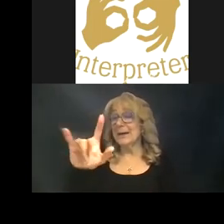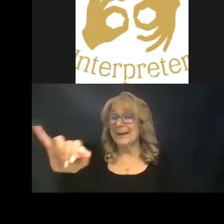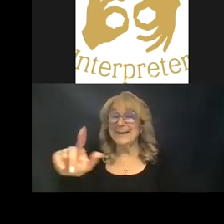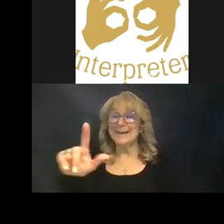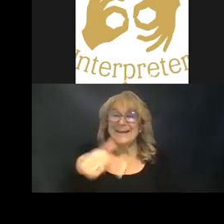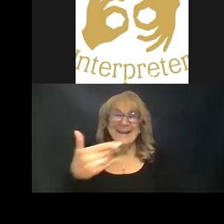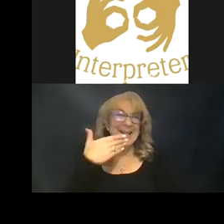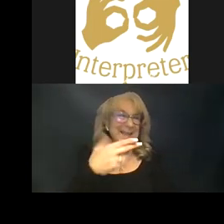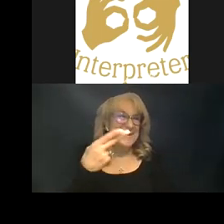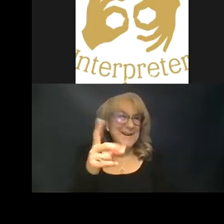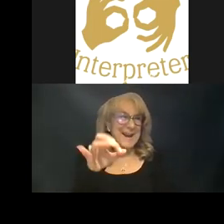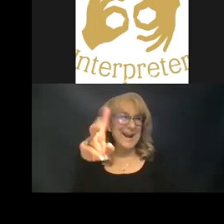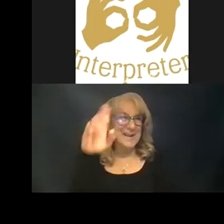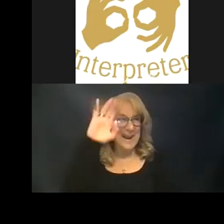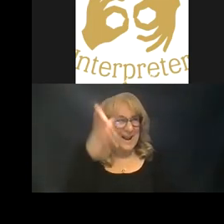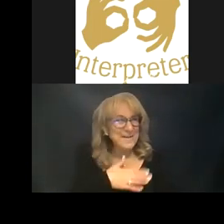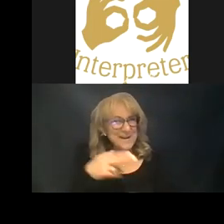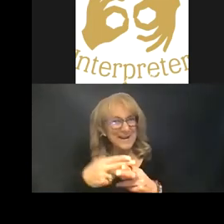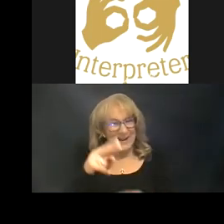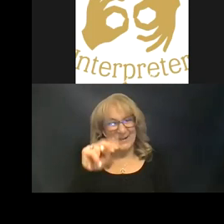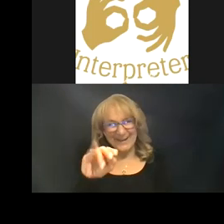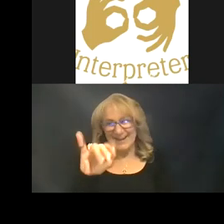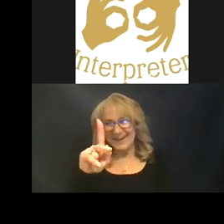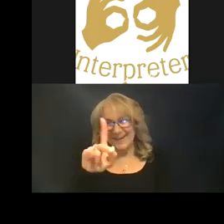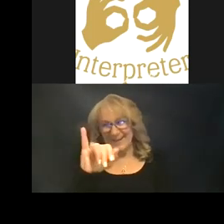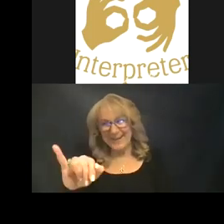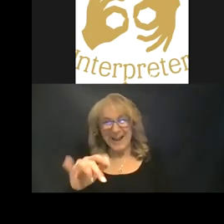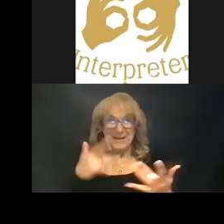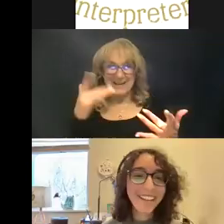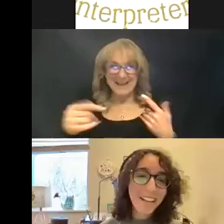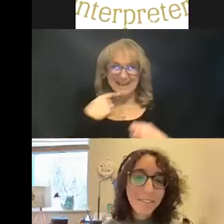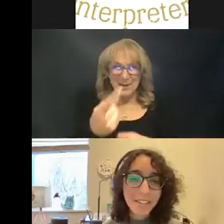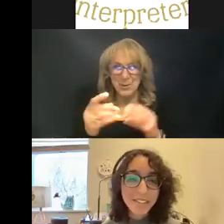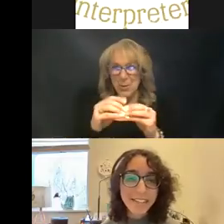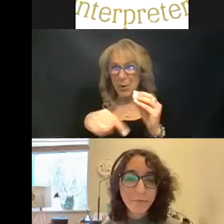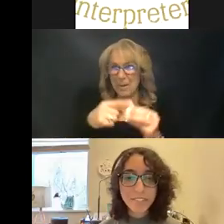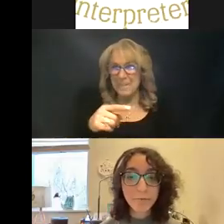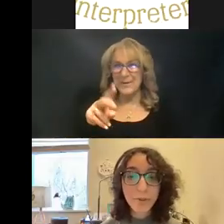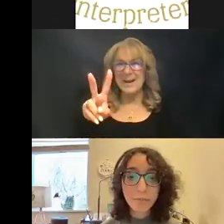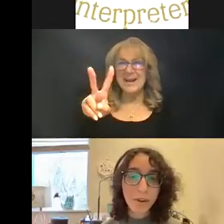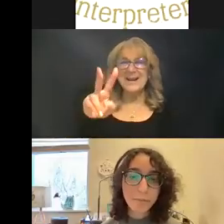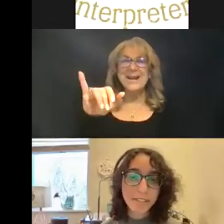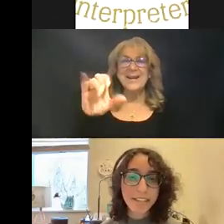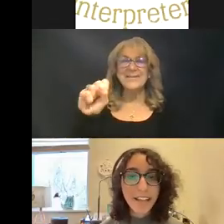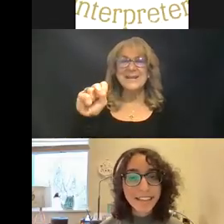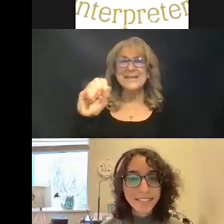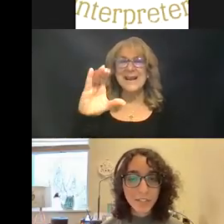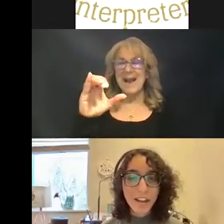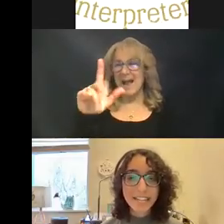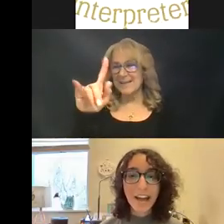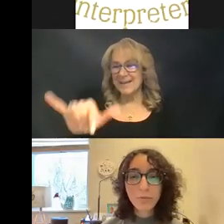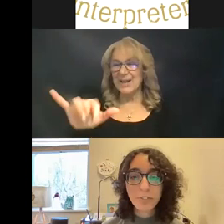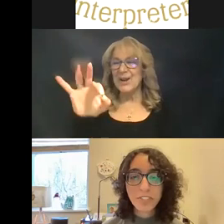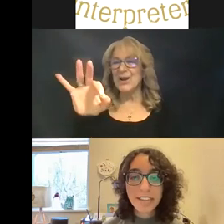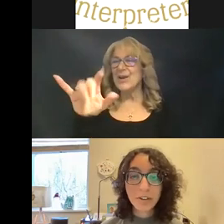Hi, everyone. My name is Nikki, and I'm excited to tell you more about viscosity. Viscosity is a fluid property that